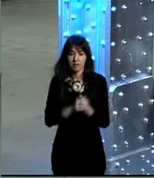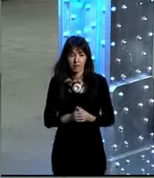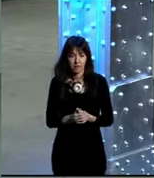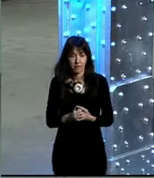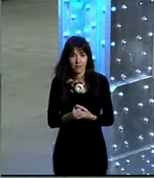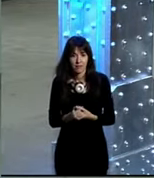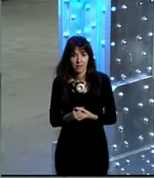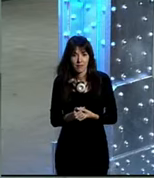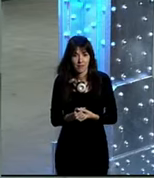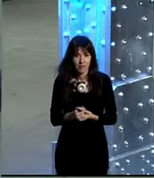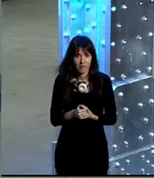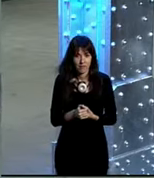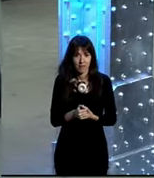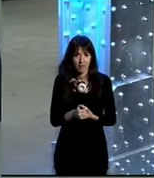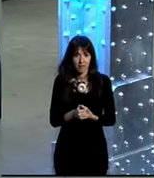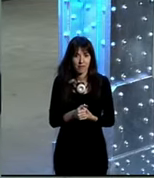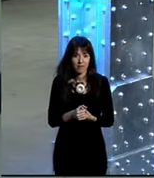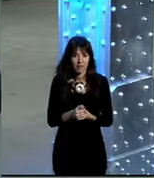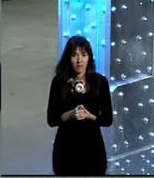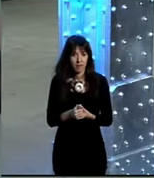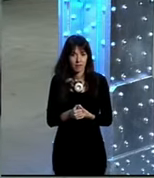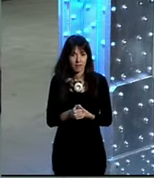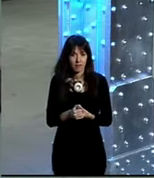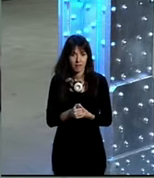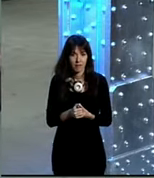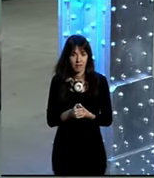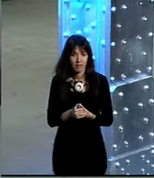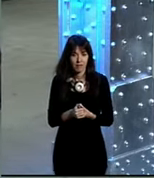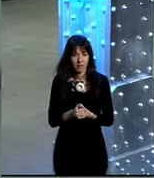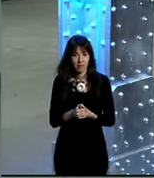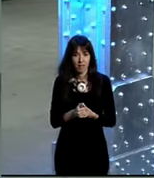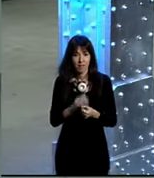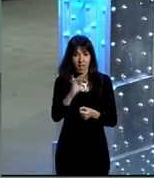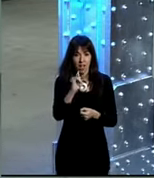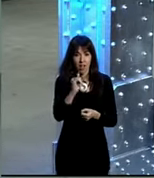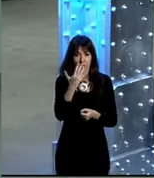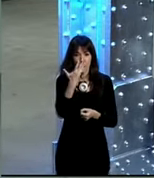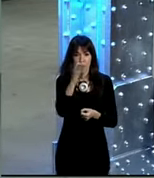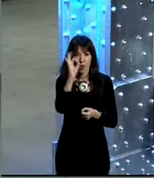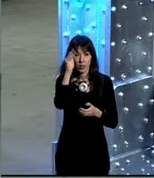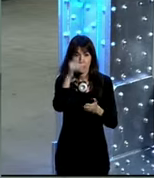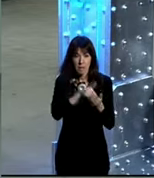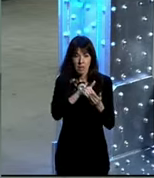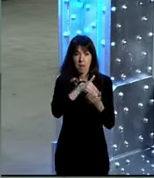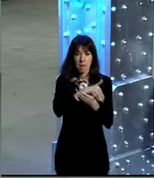15 billion things connected to the internet, from space shuttles to coffee machines to your iPhone 6